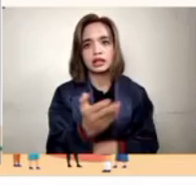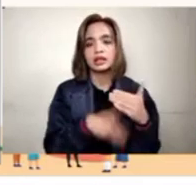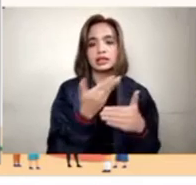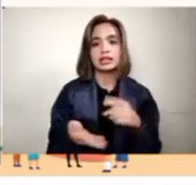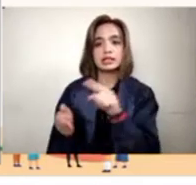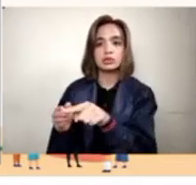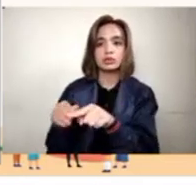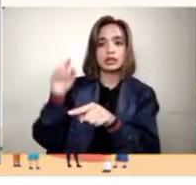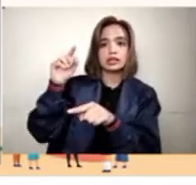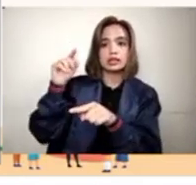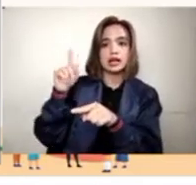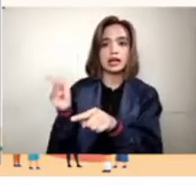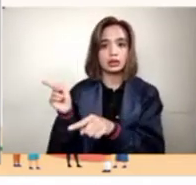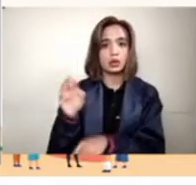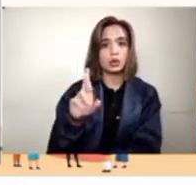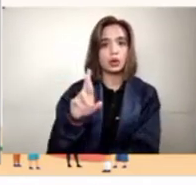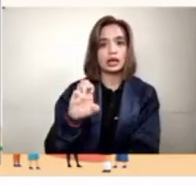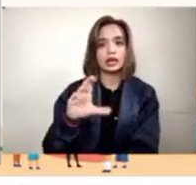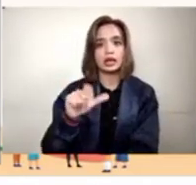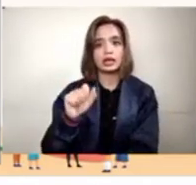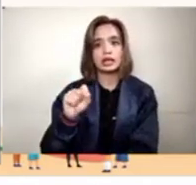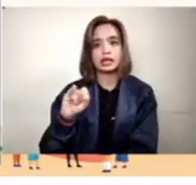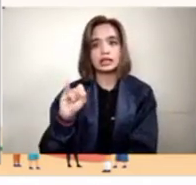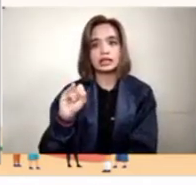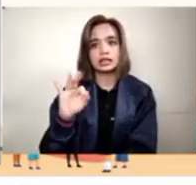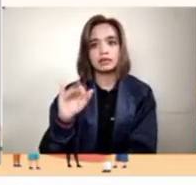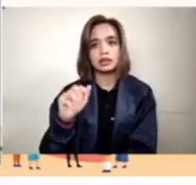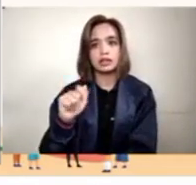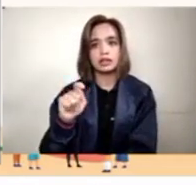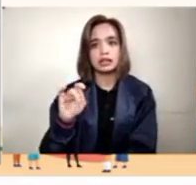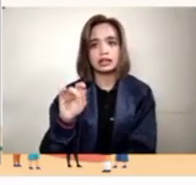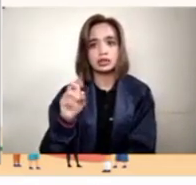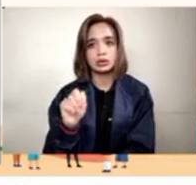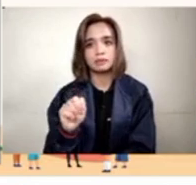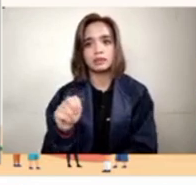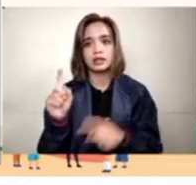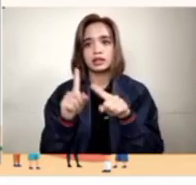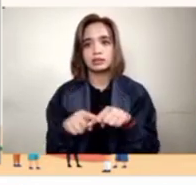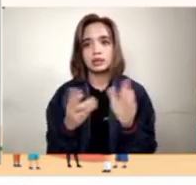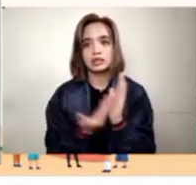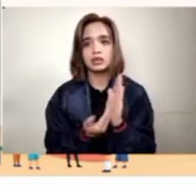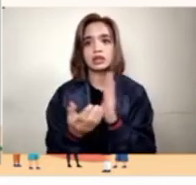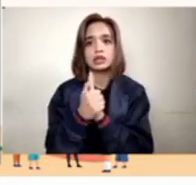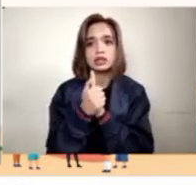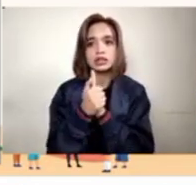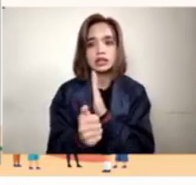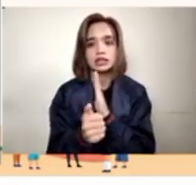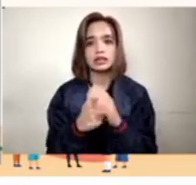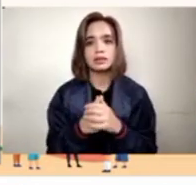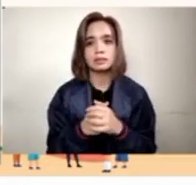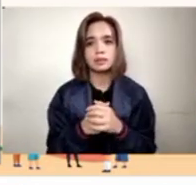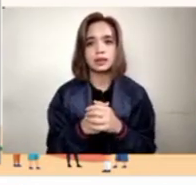reclassification, which is currently based on credentialism rather than competency-based attainment of academic